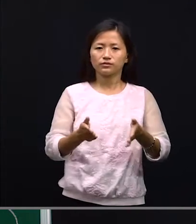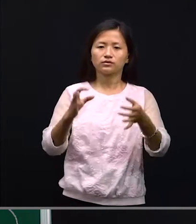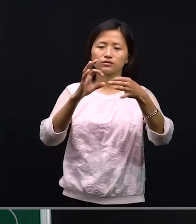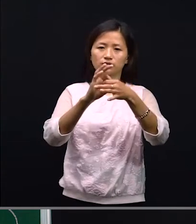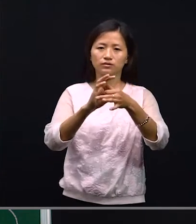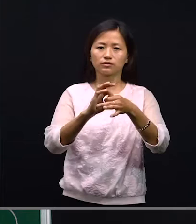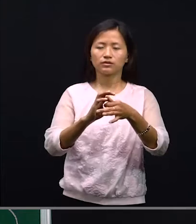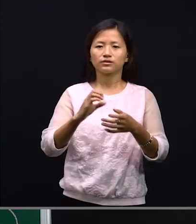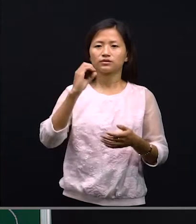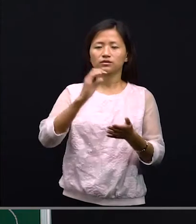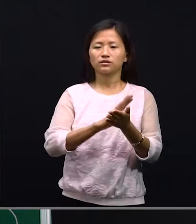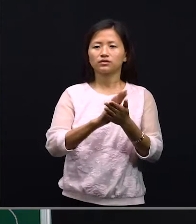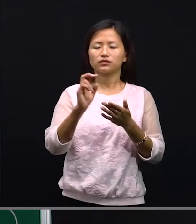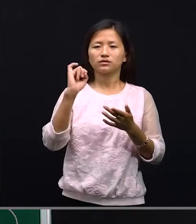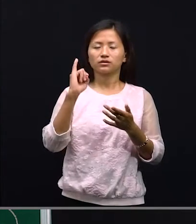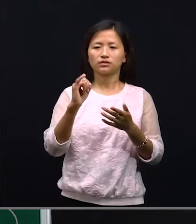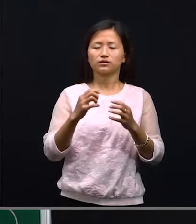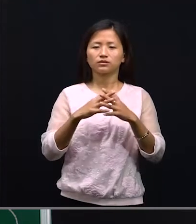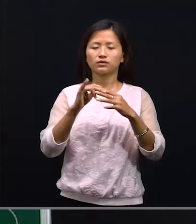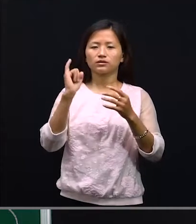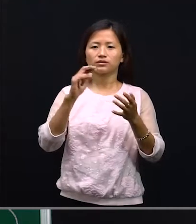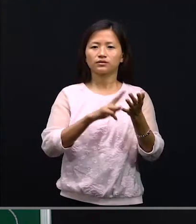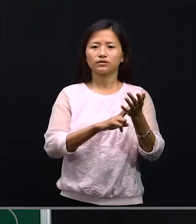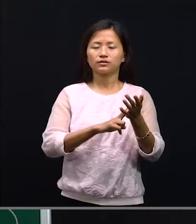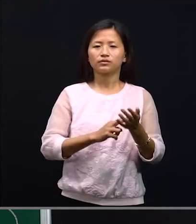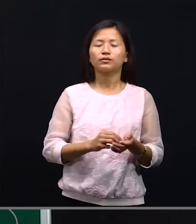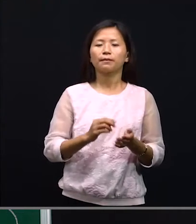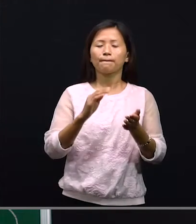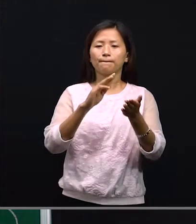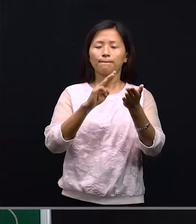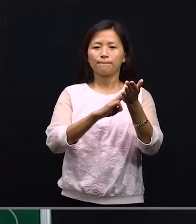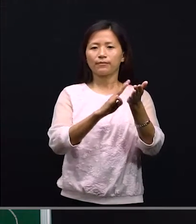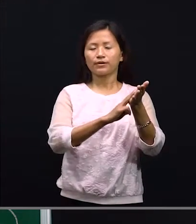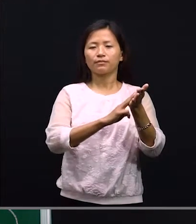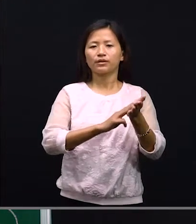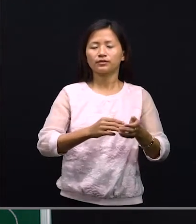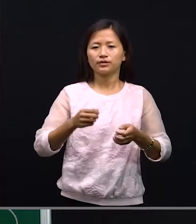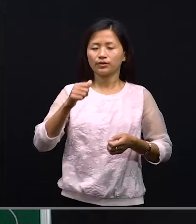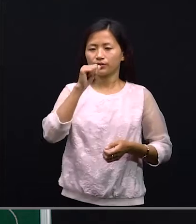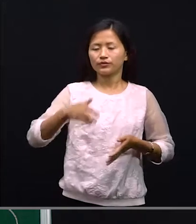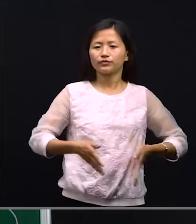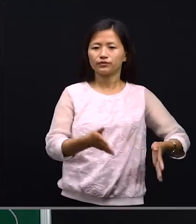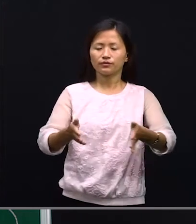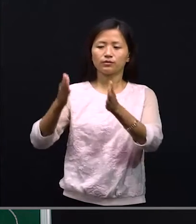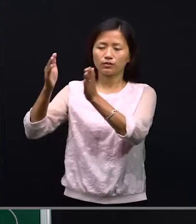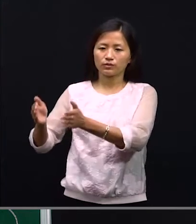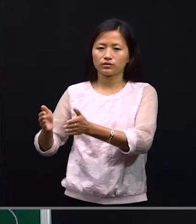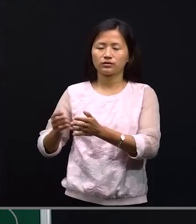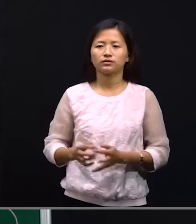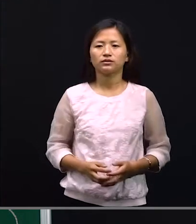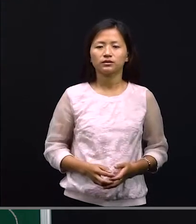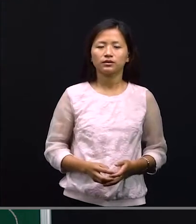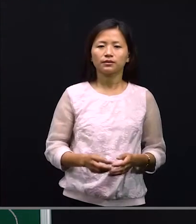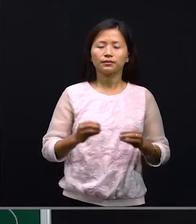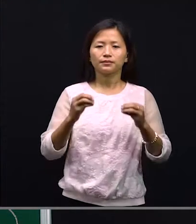join the Chinwin River of Myanmar border. All right, now after they joined these two rivers, that is the Brahmaputra